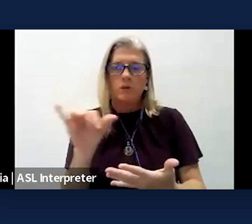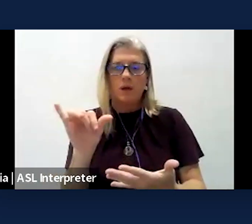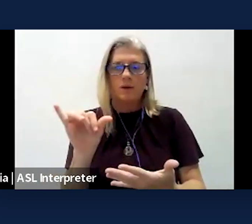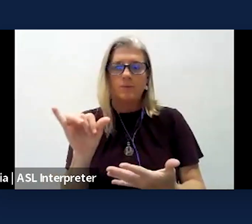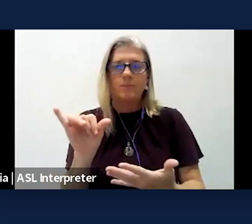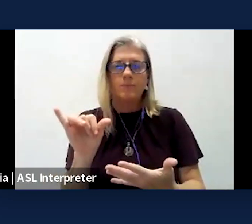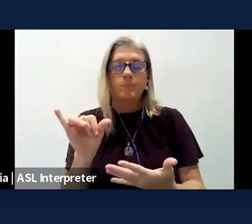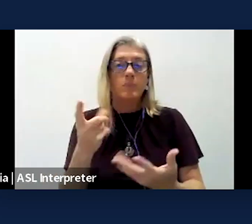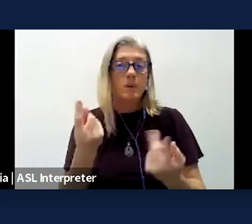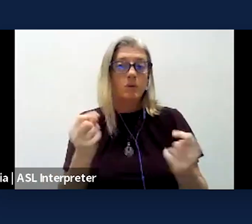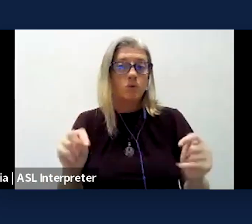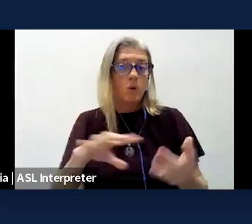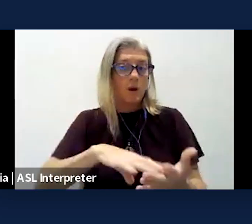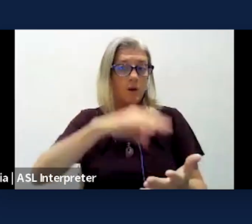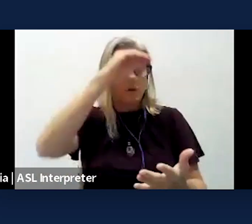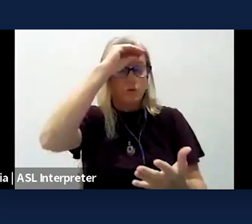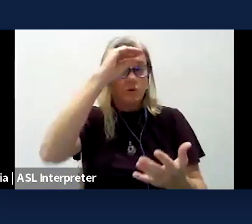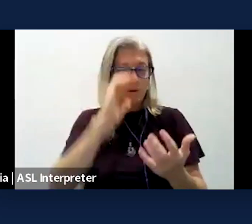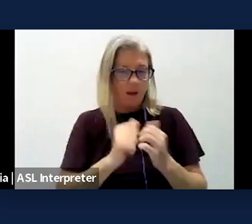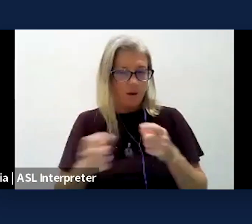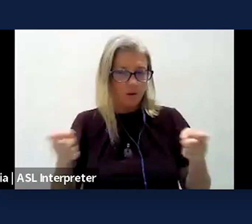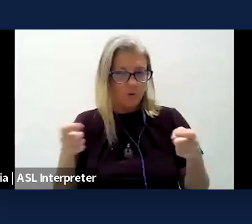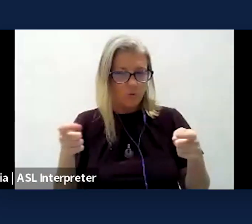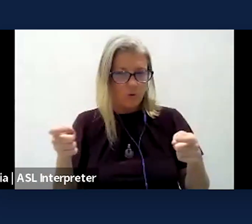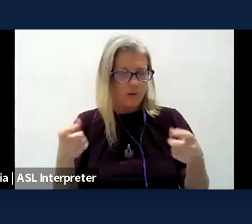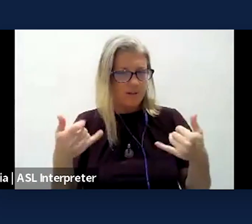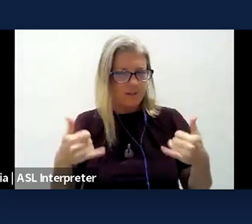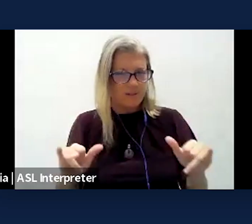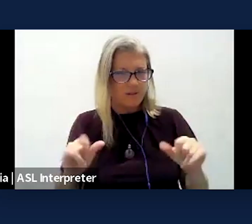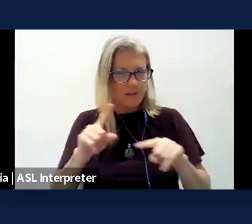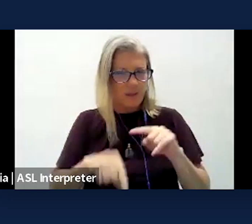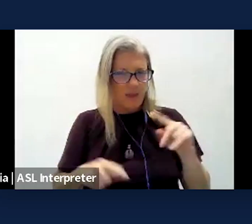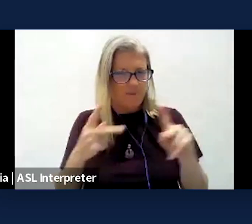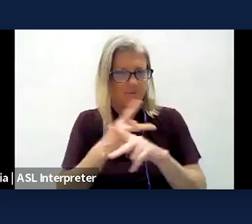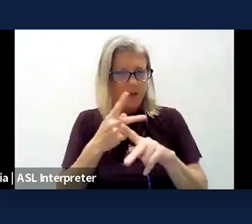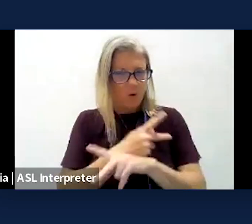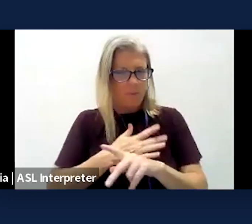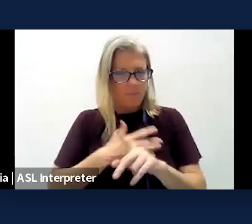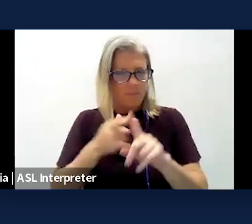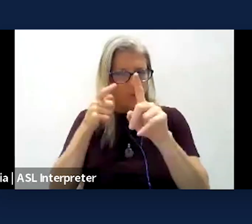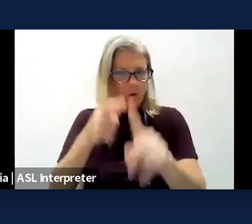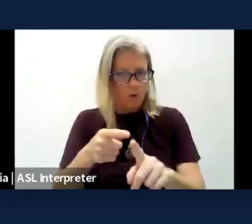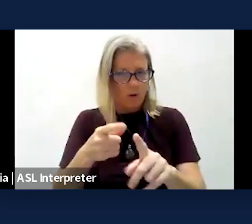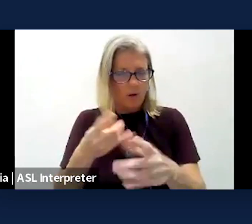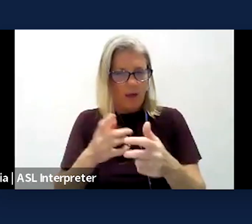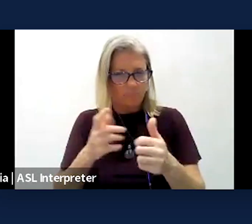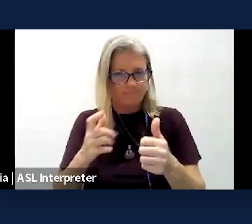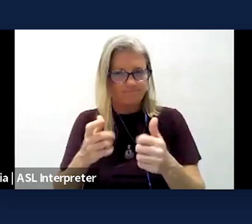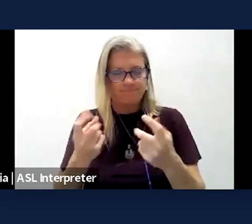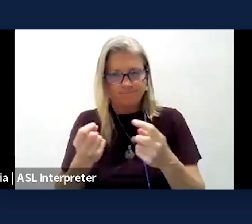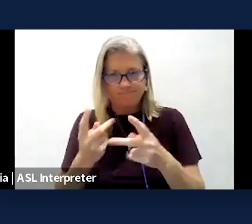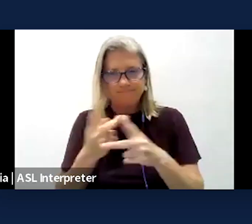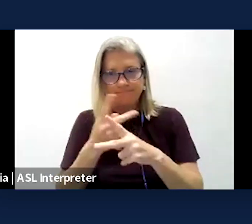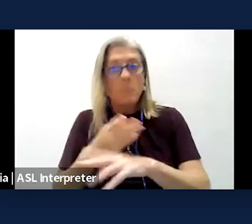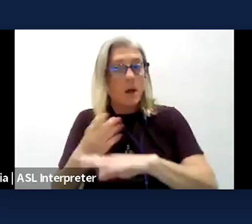So I'm trying to learn how to control this better because I still can't get to our target, but it is